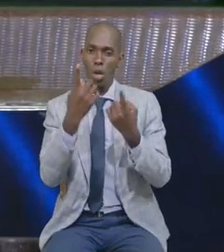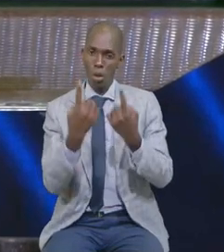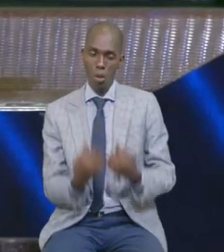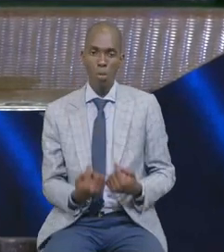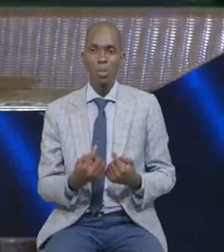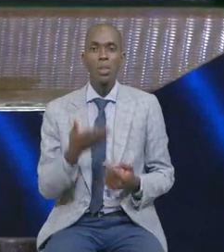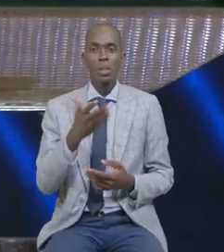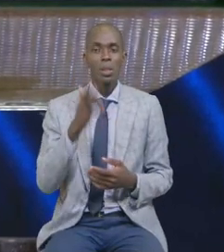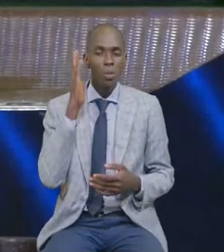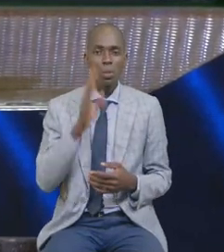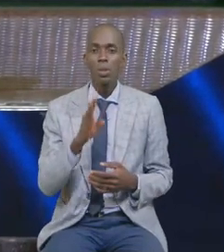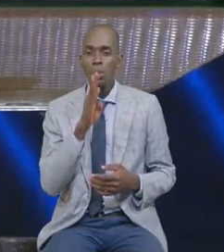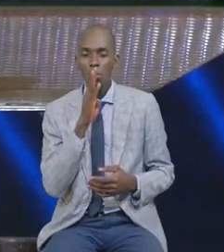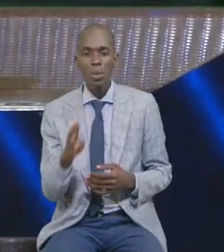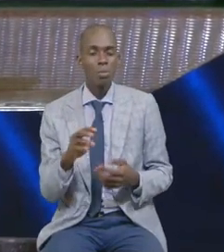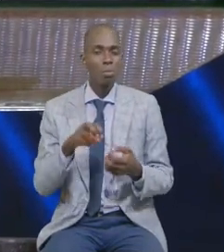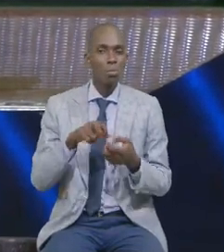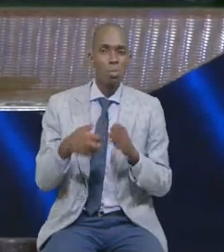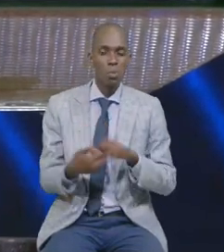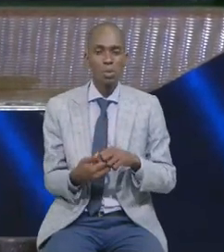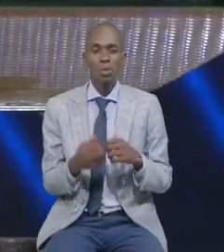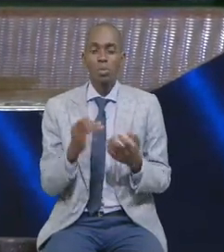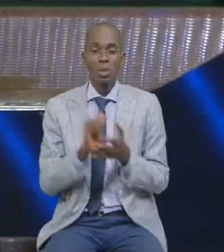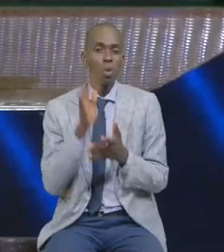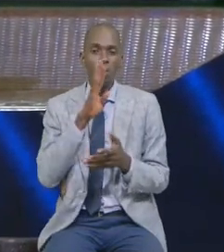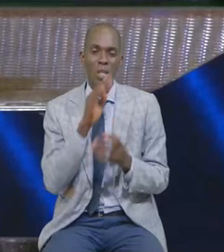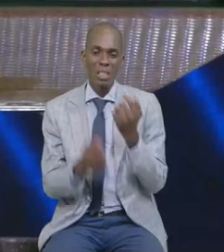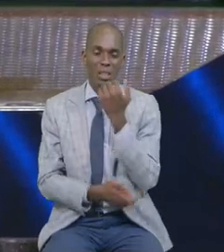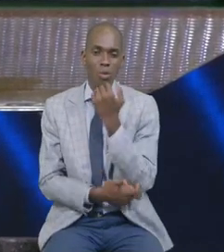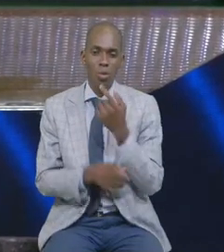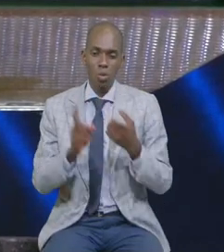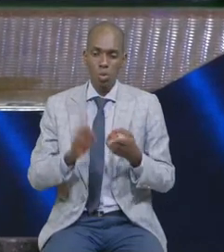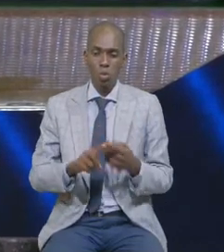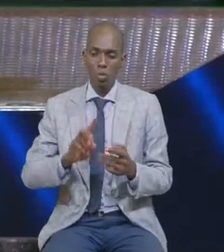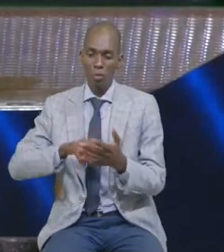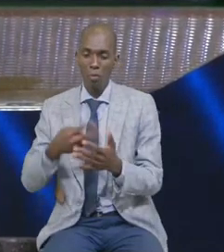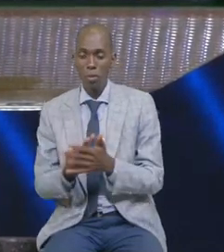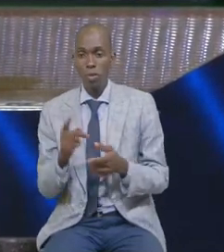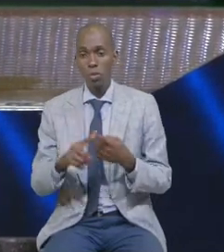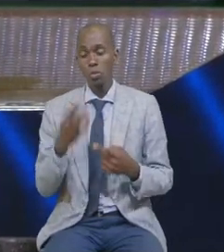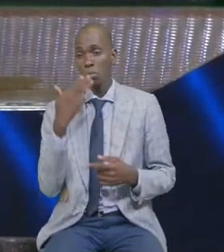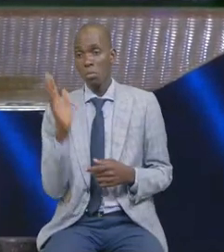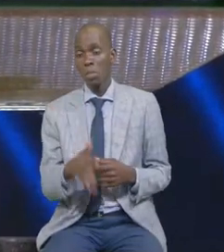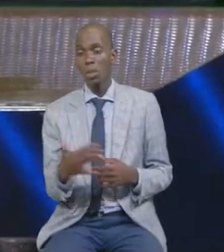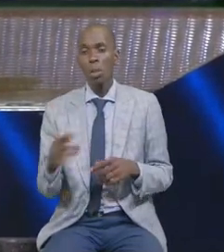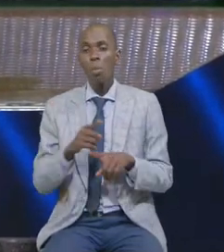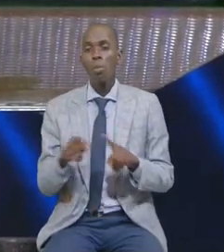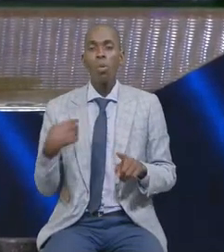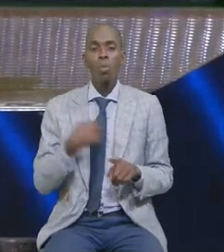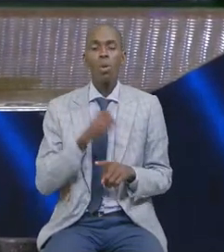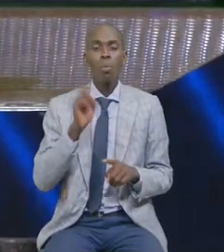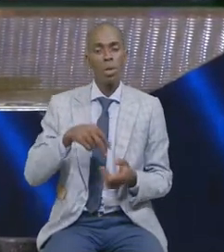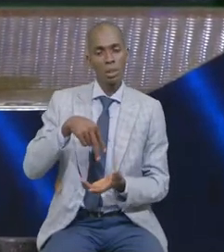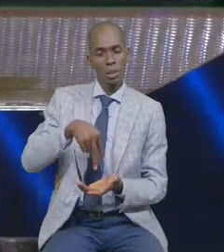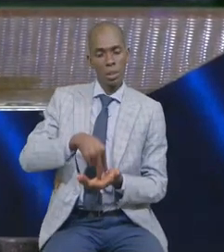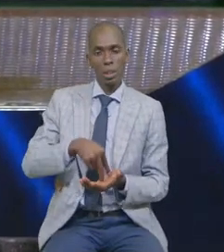be solicitation to evil. But then we declare our stand. Already as we are born again and